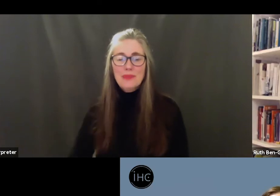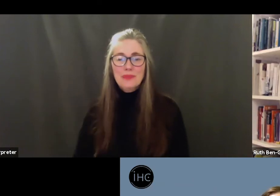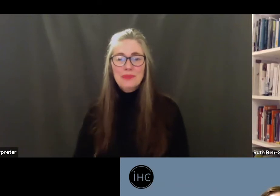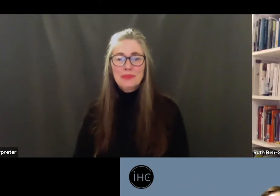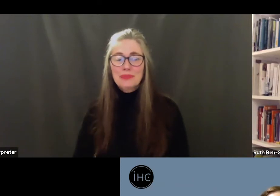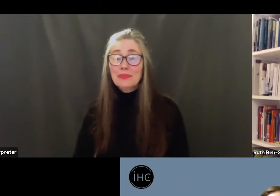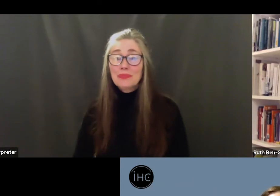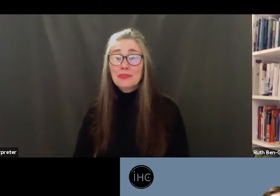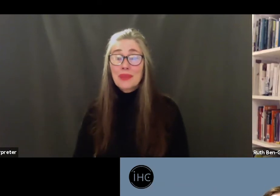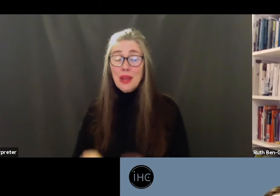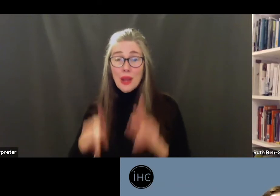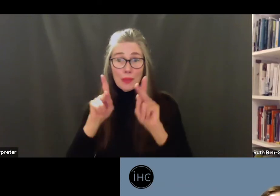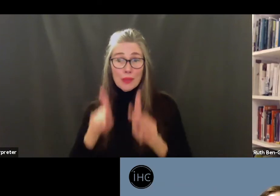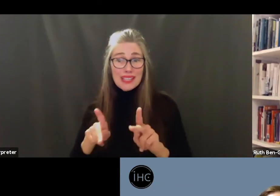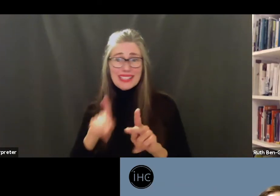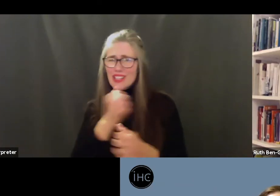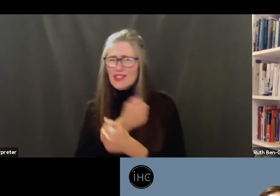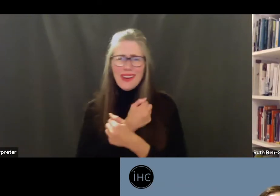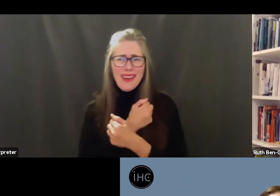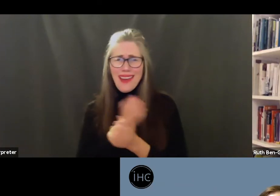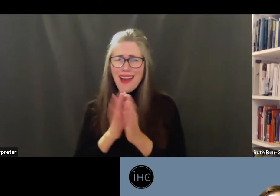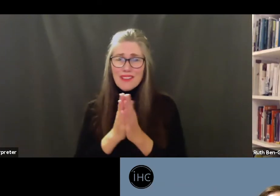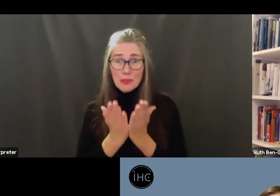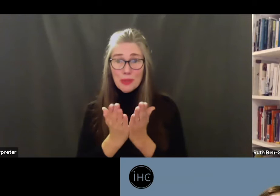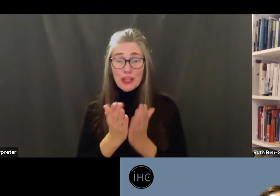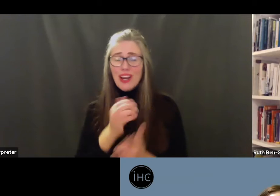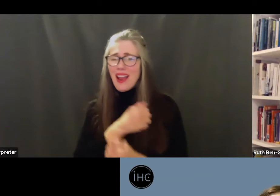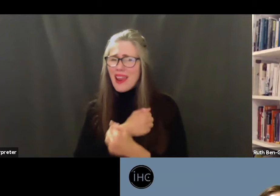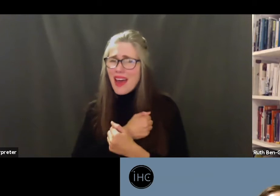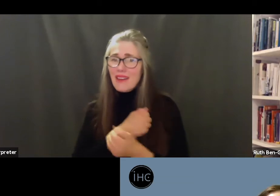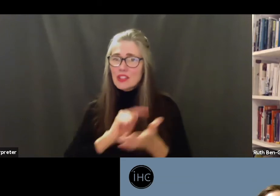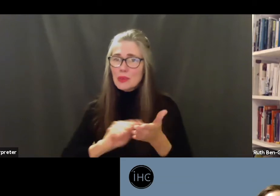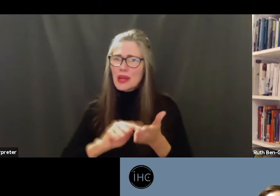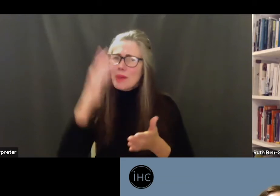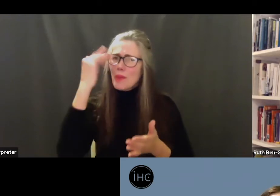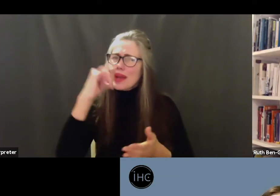that she loved your book and all your research. One question, why didn't you